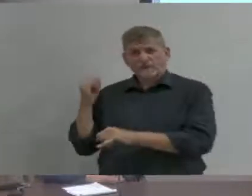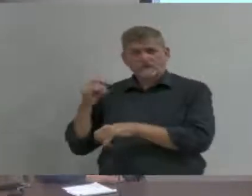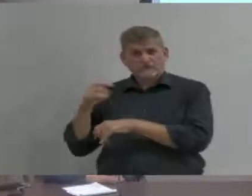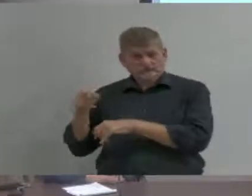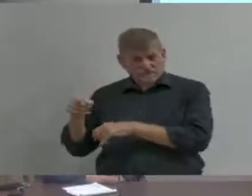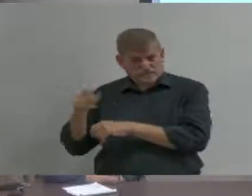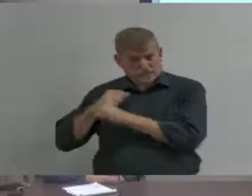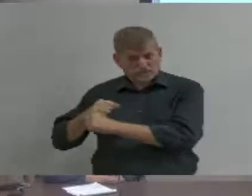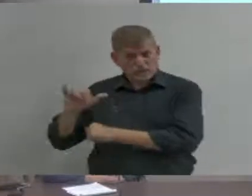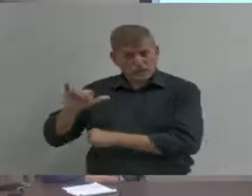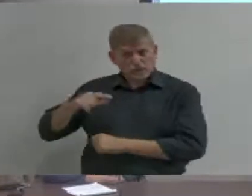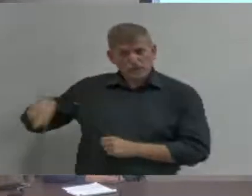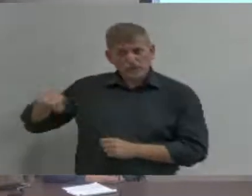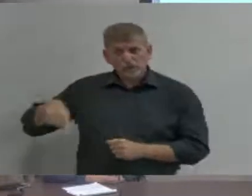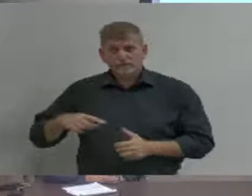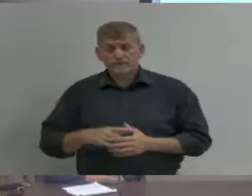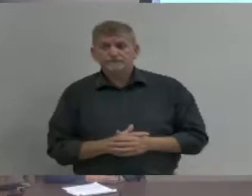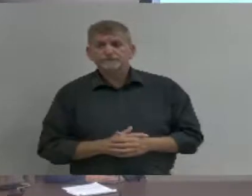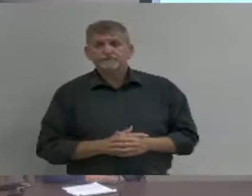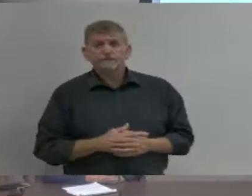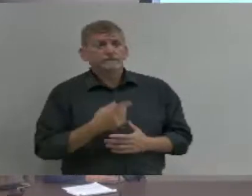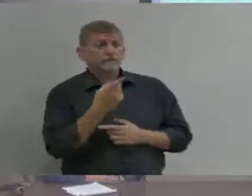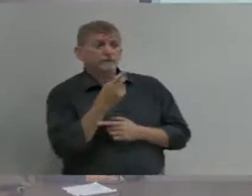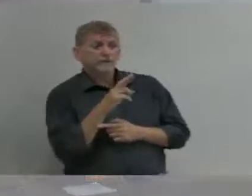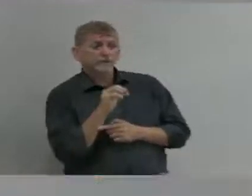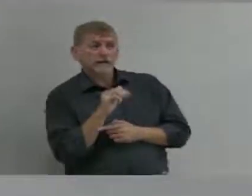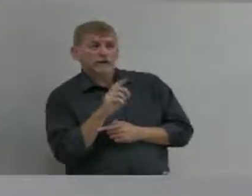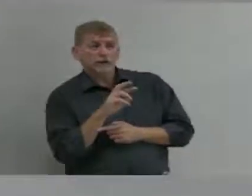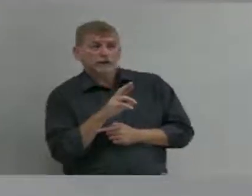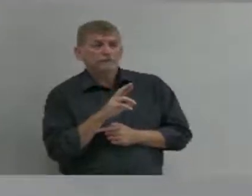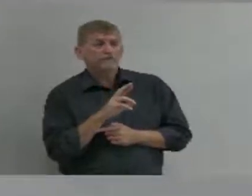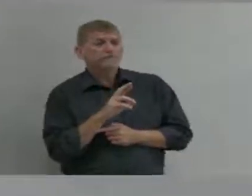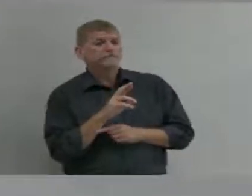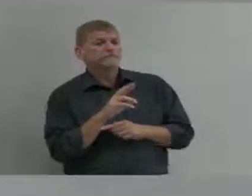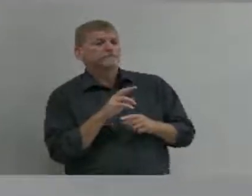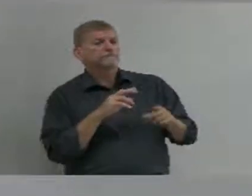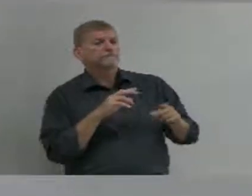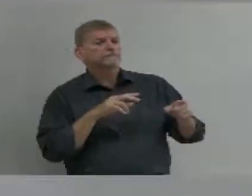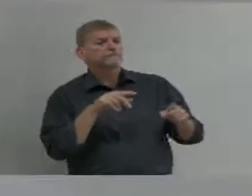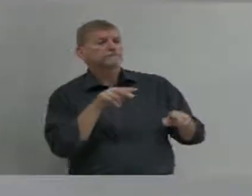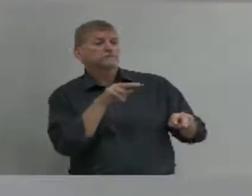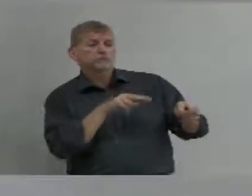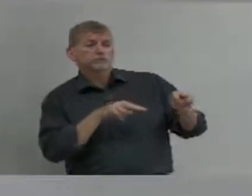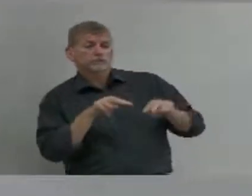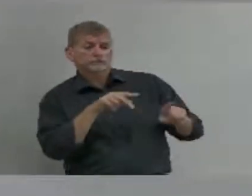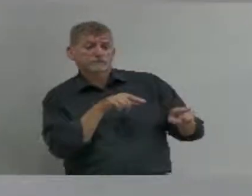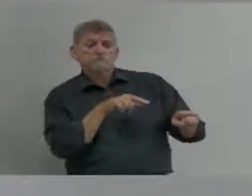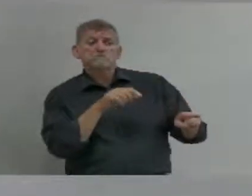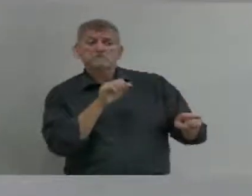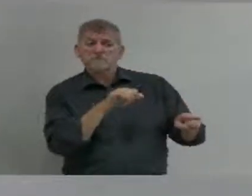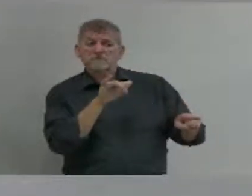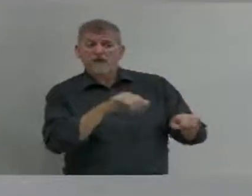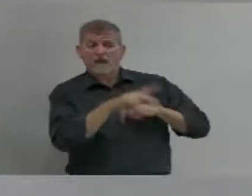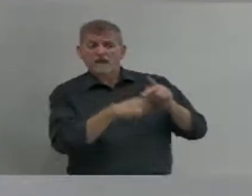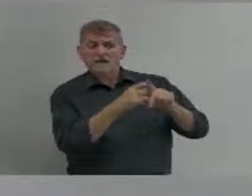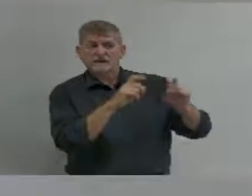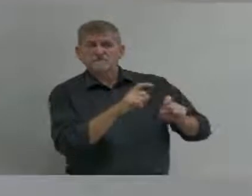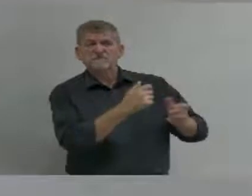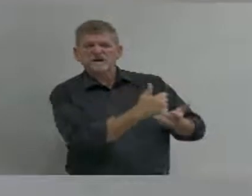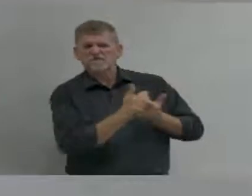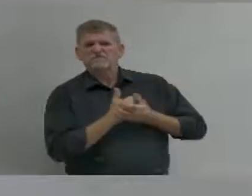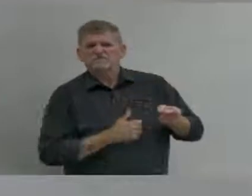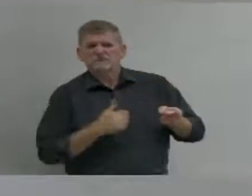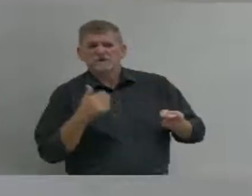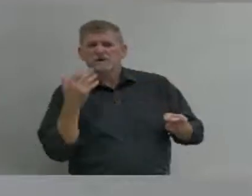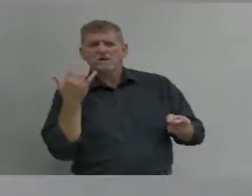Well, I think the surveillance testing is very helpful because it helps sort of fill in those gaps and gives us